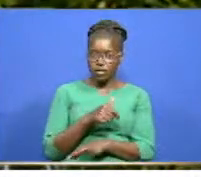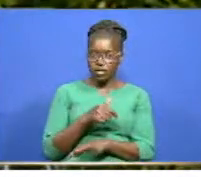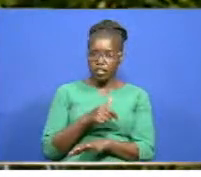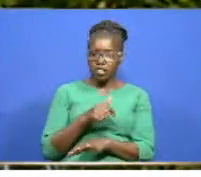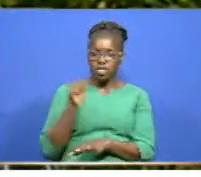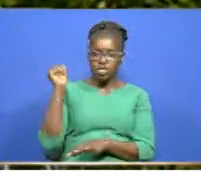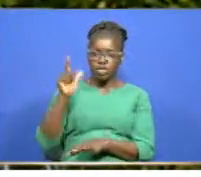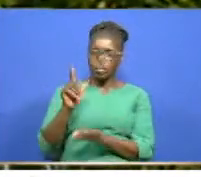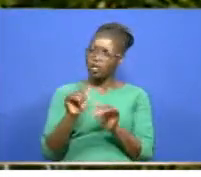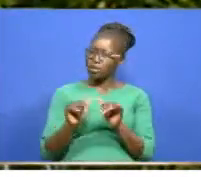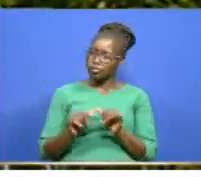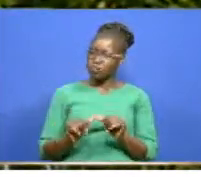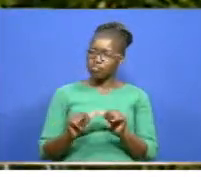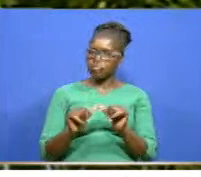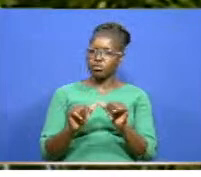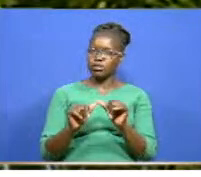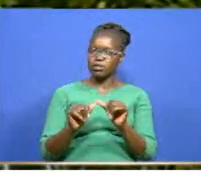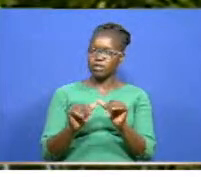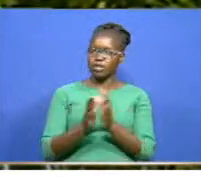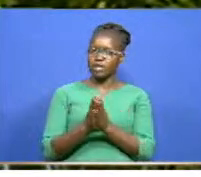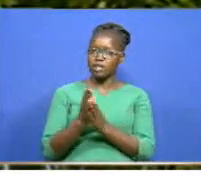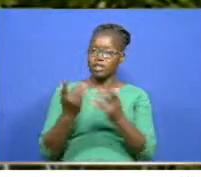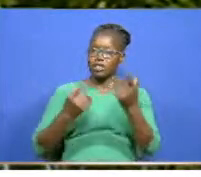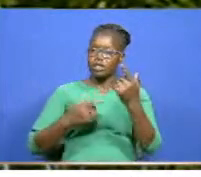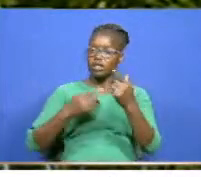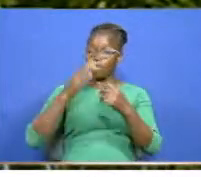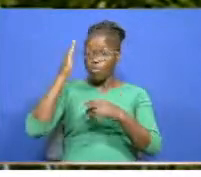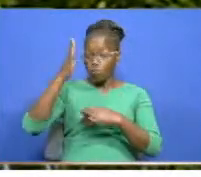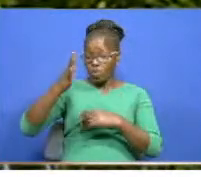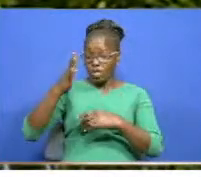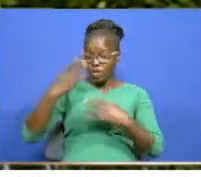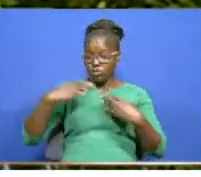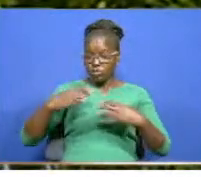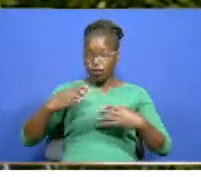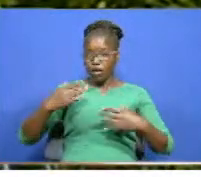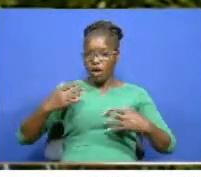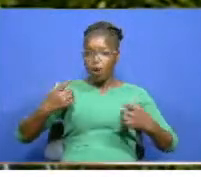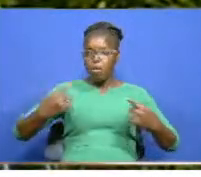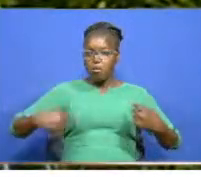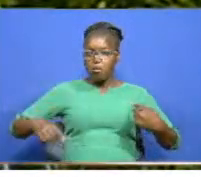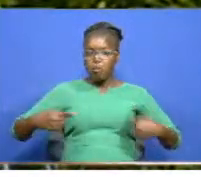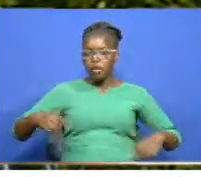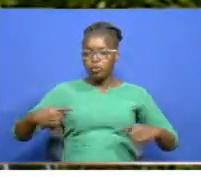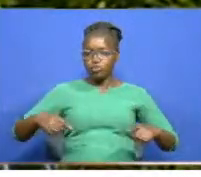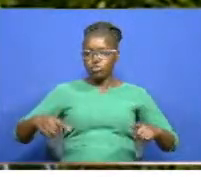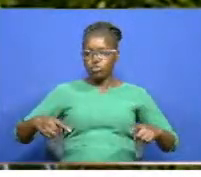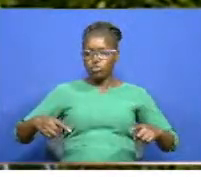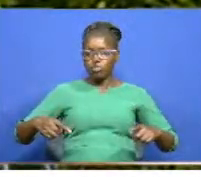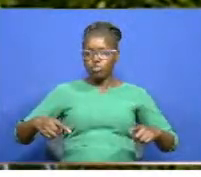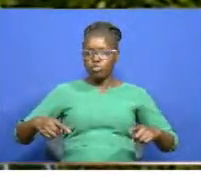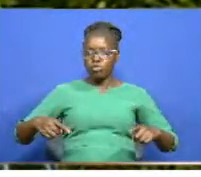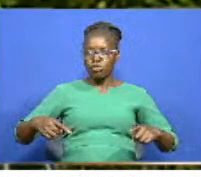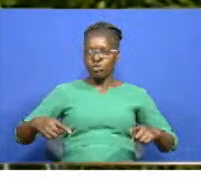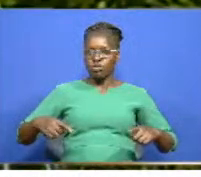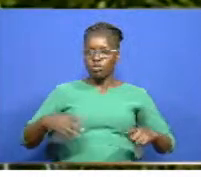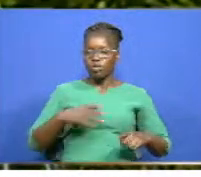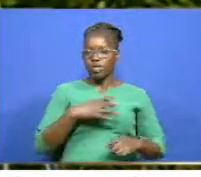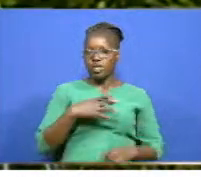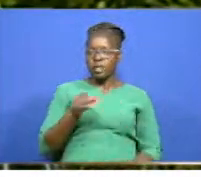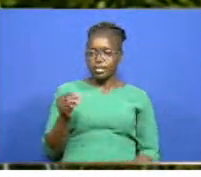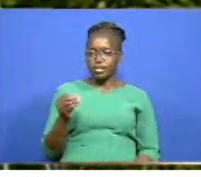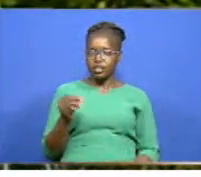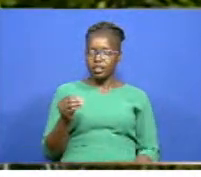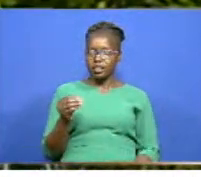shall prevail, and the will of the people of Matungu in particular and